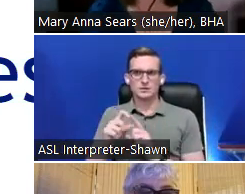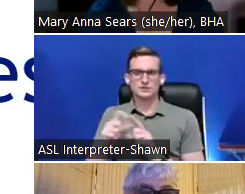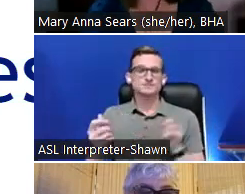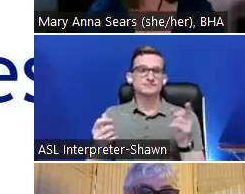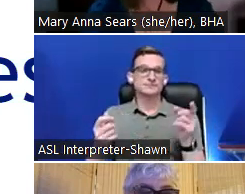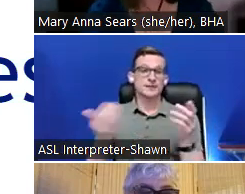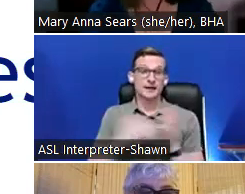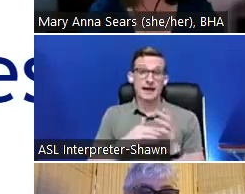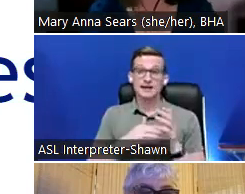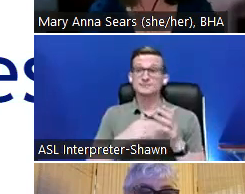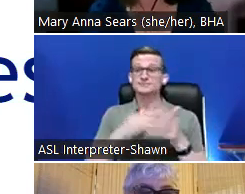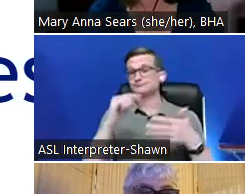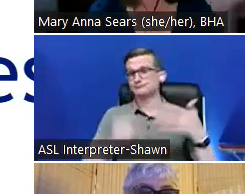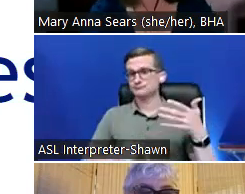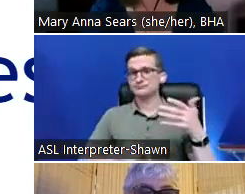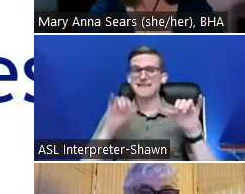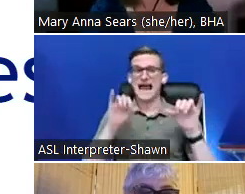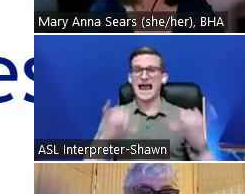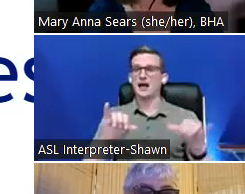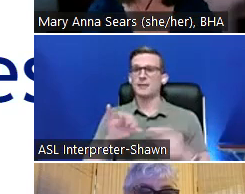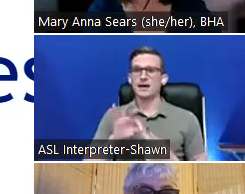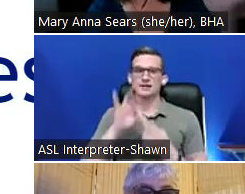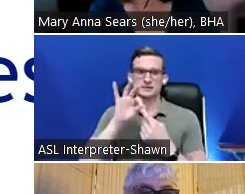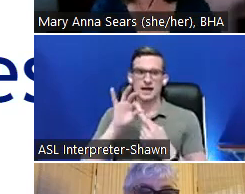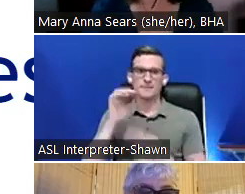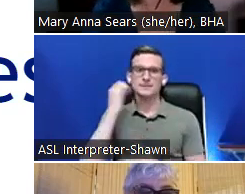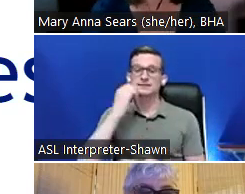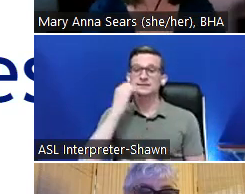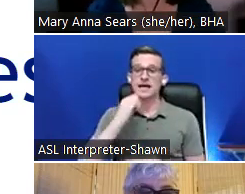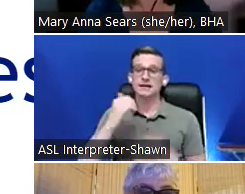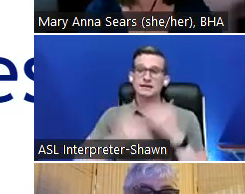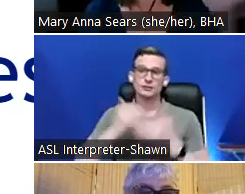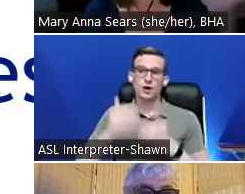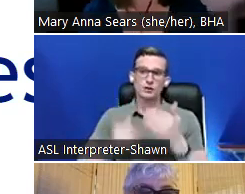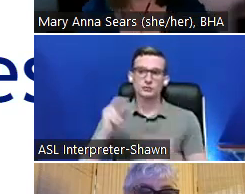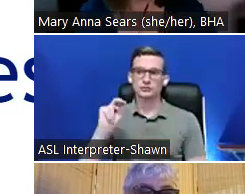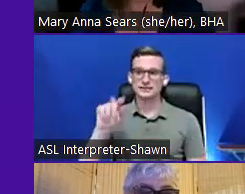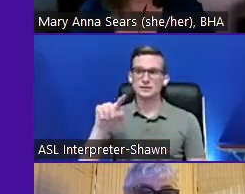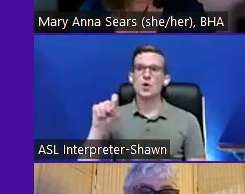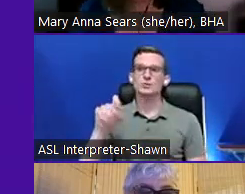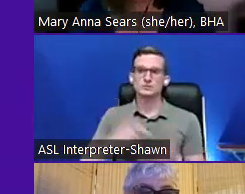here because it's all the same until we get to the daily progress notes that are required for this level of care.